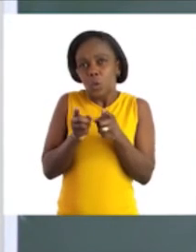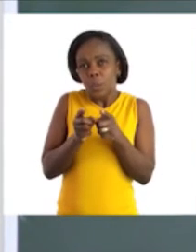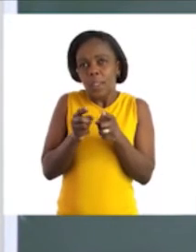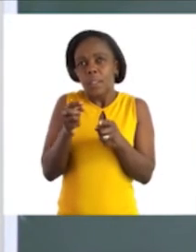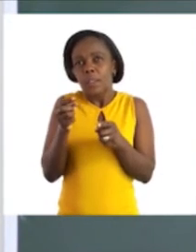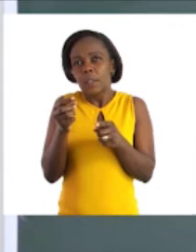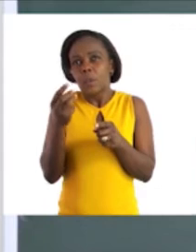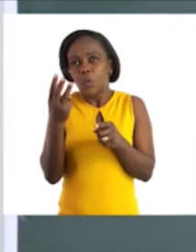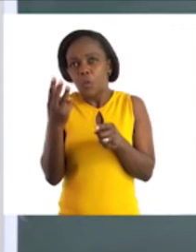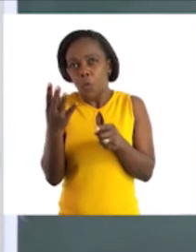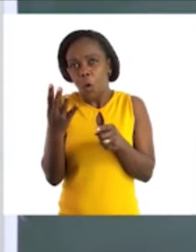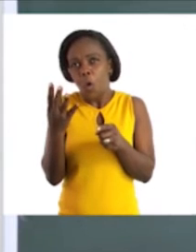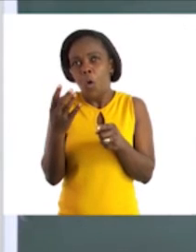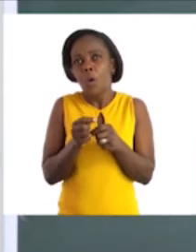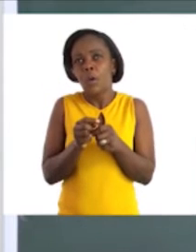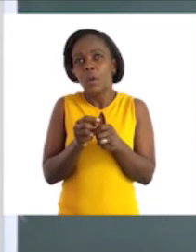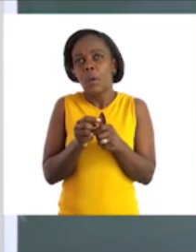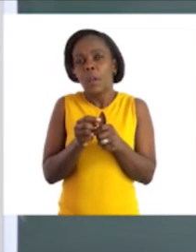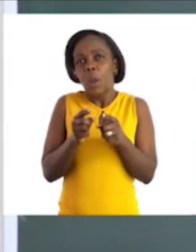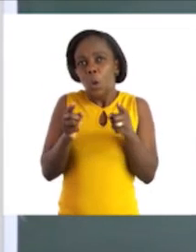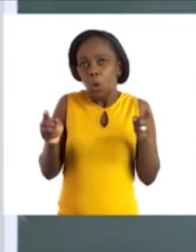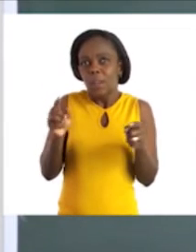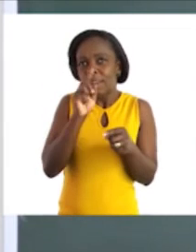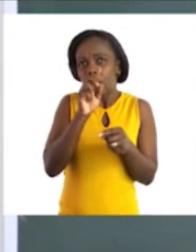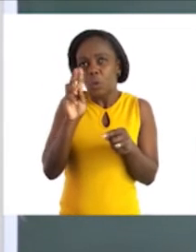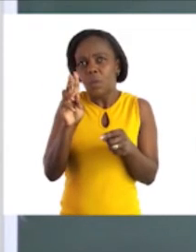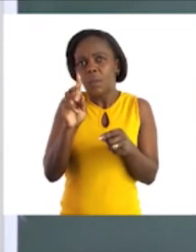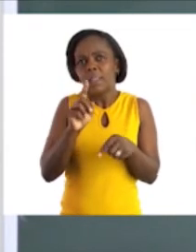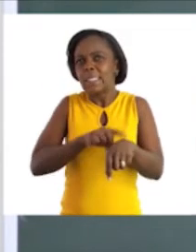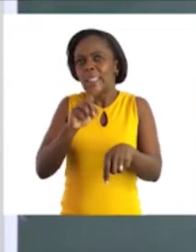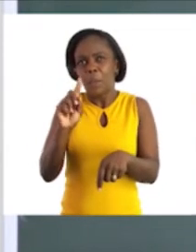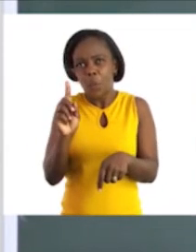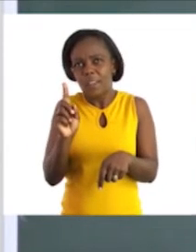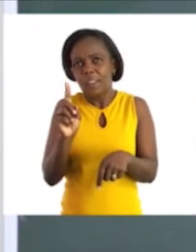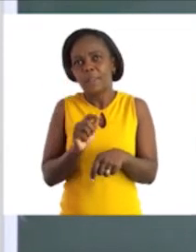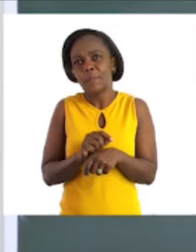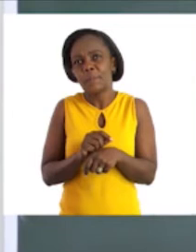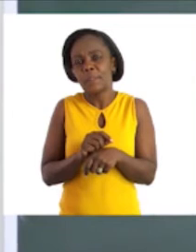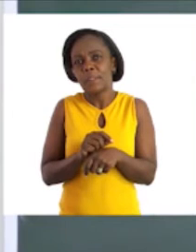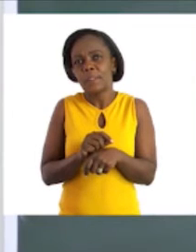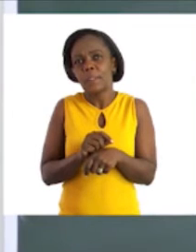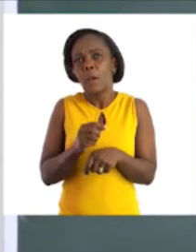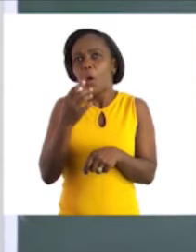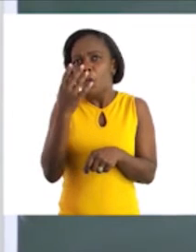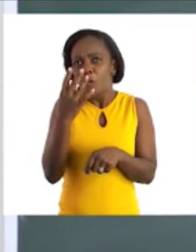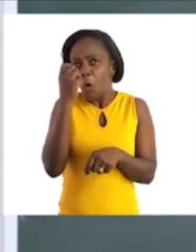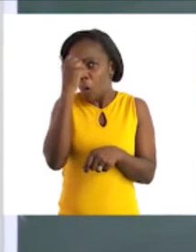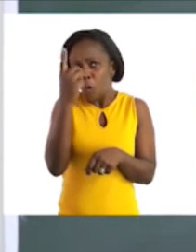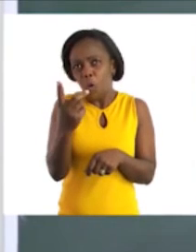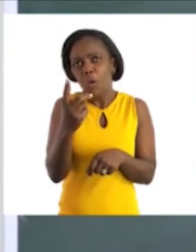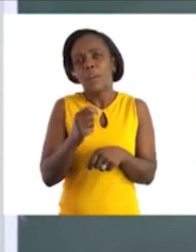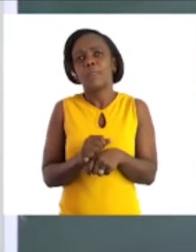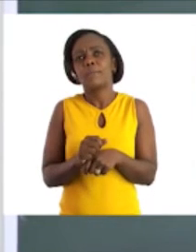4, let me say 4, the long hand is at 12. What time is that? 4